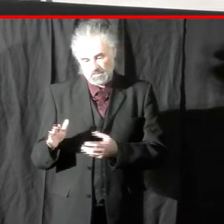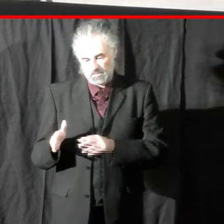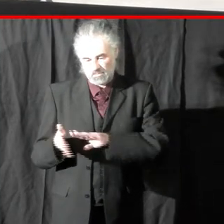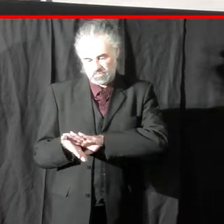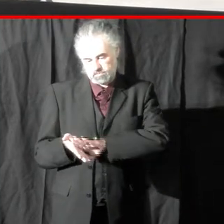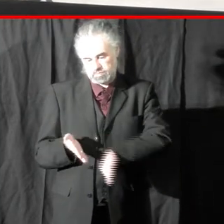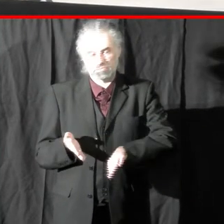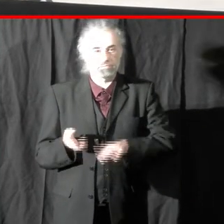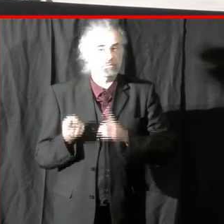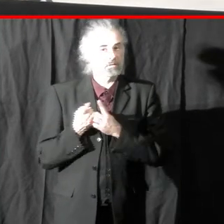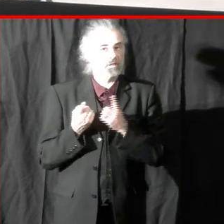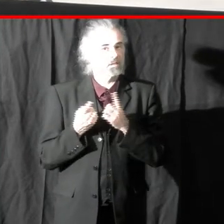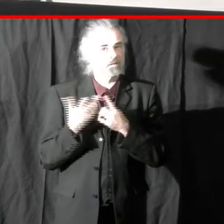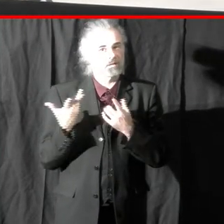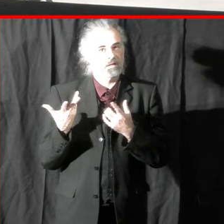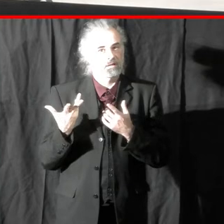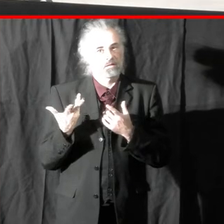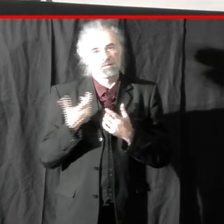produce risk.